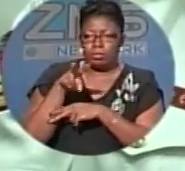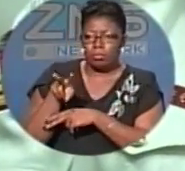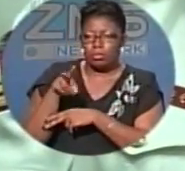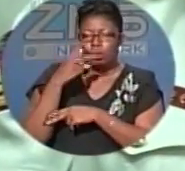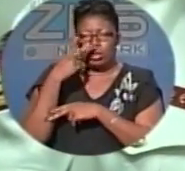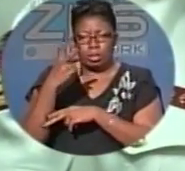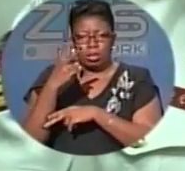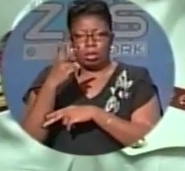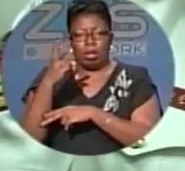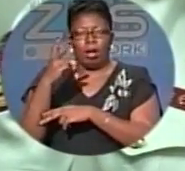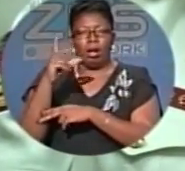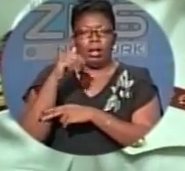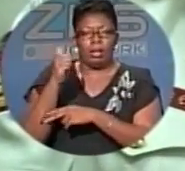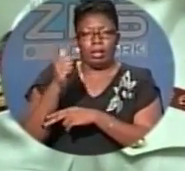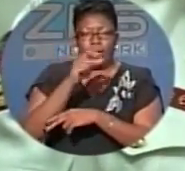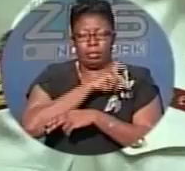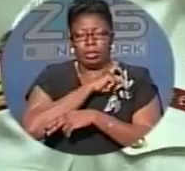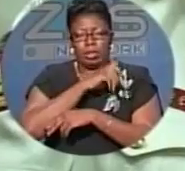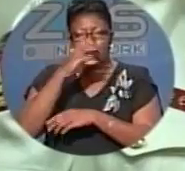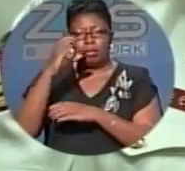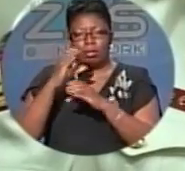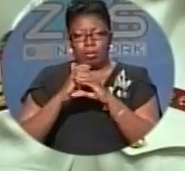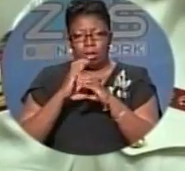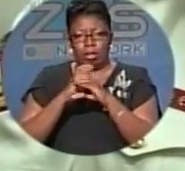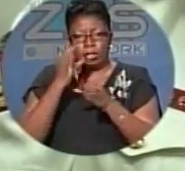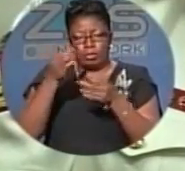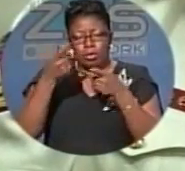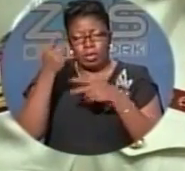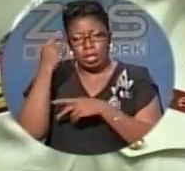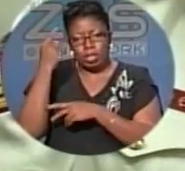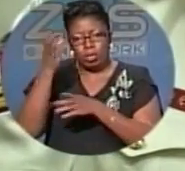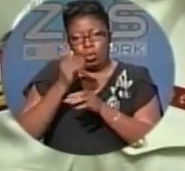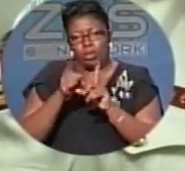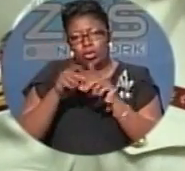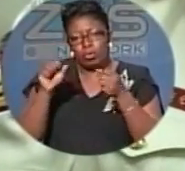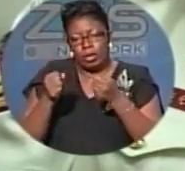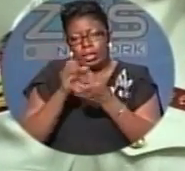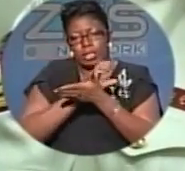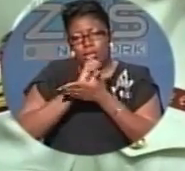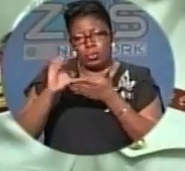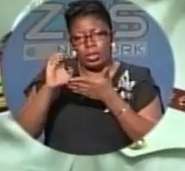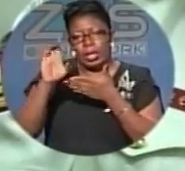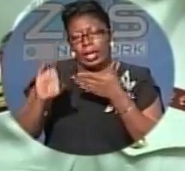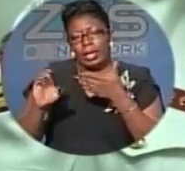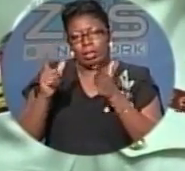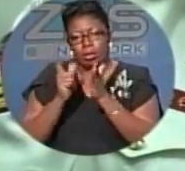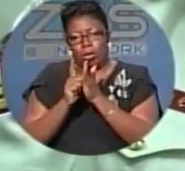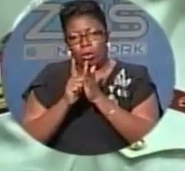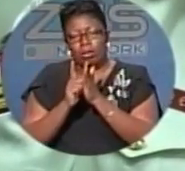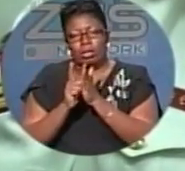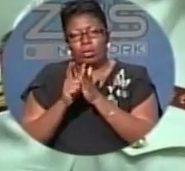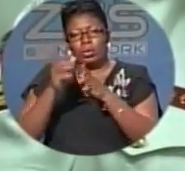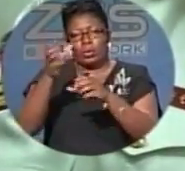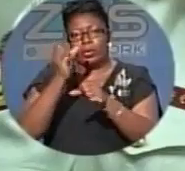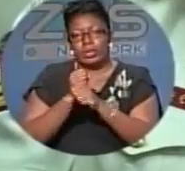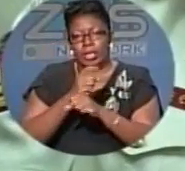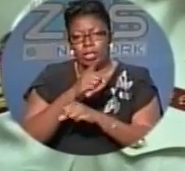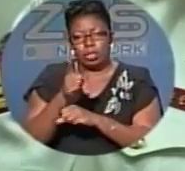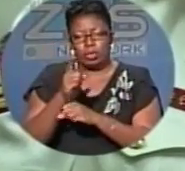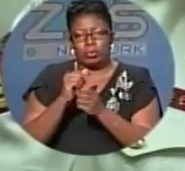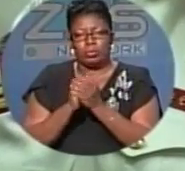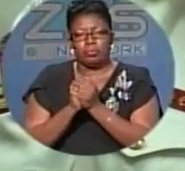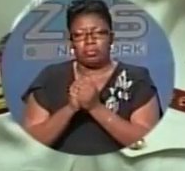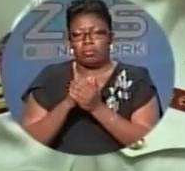car. And if you decide that you want to break the law this weekend, we are going to get you.